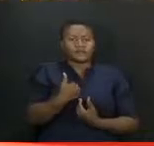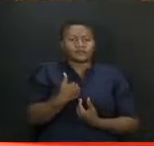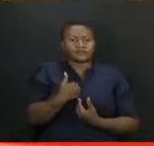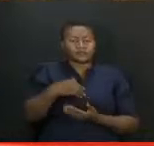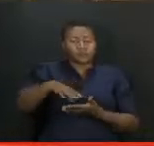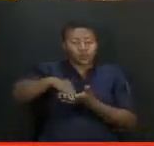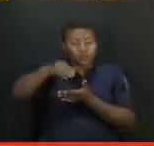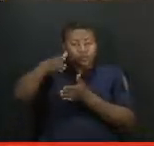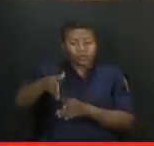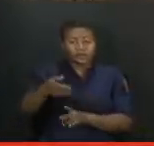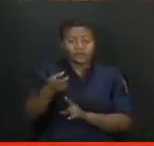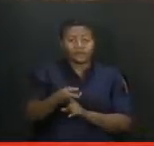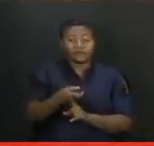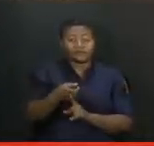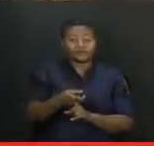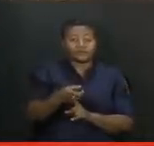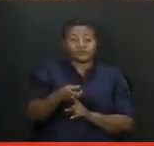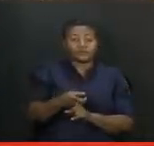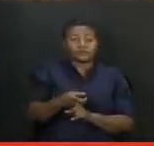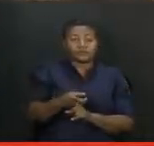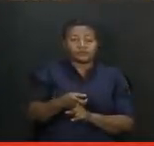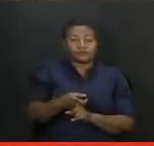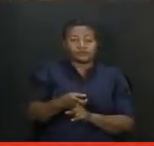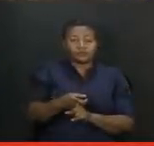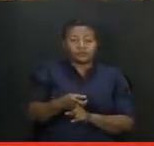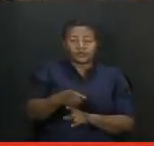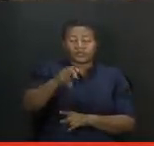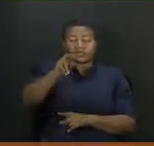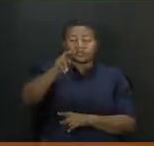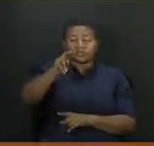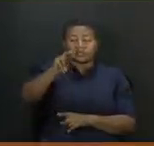students from Nsawara